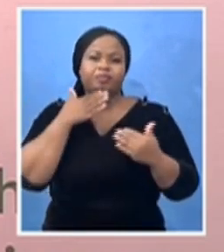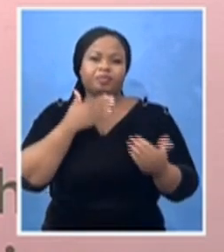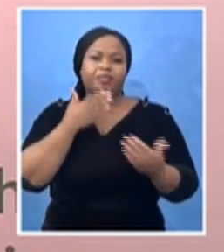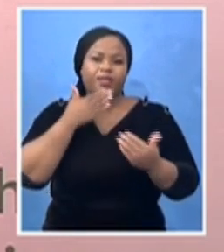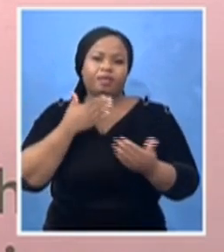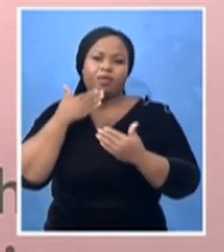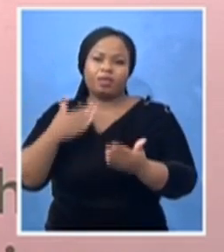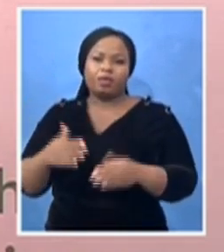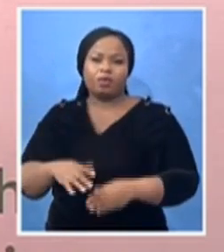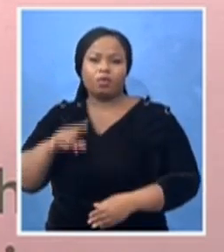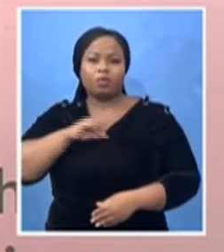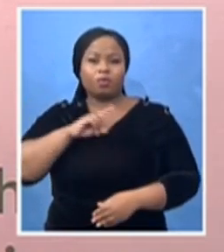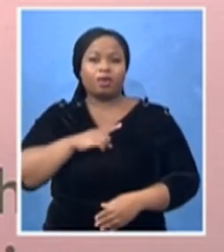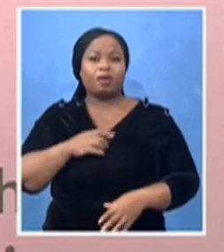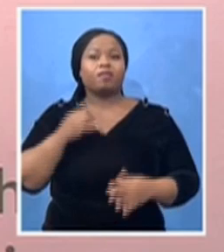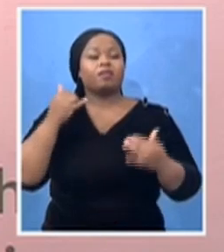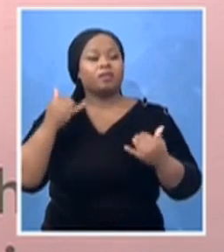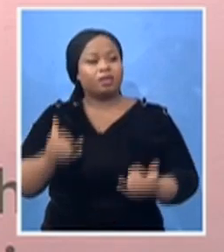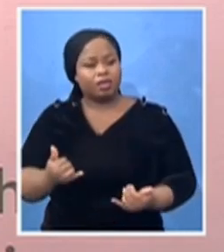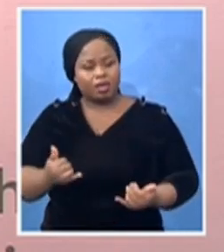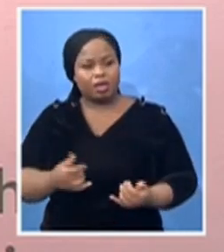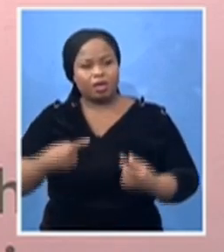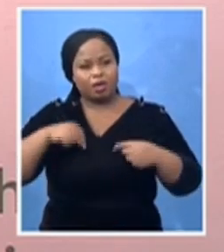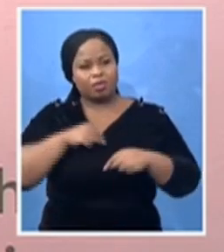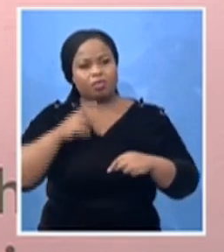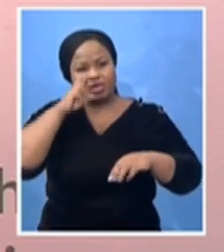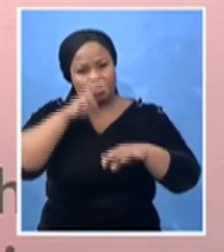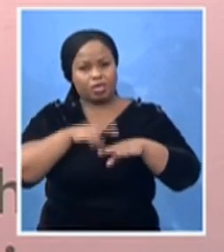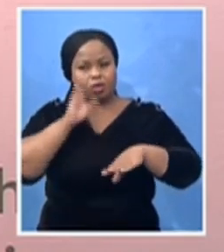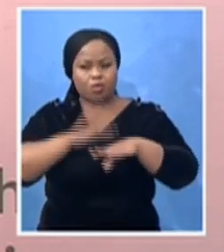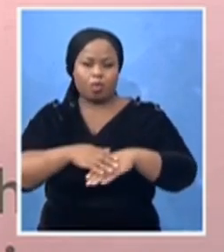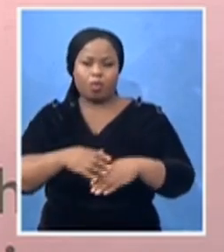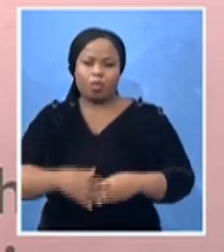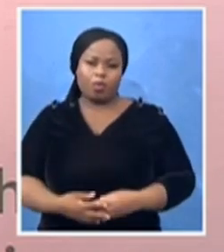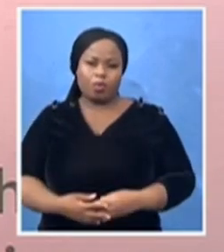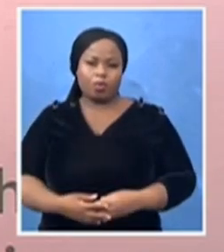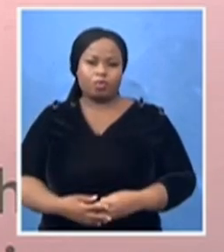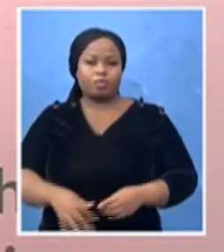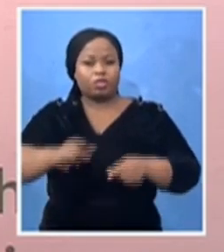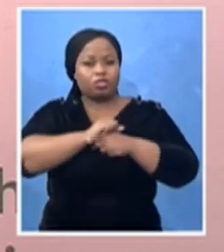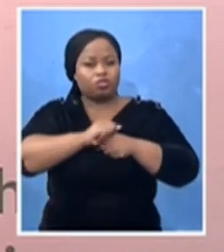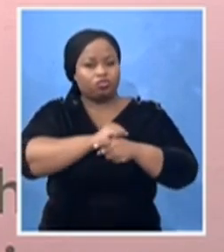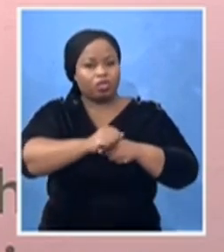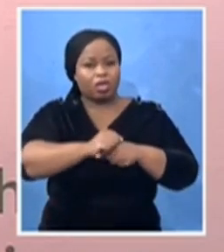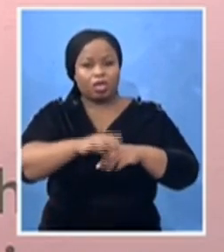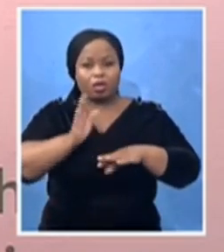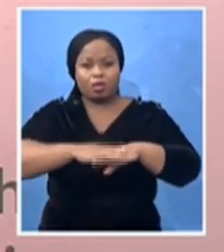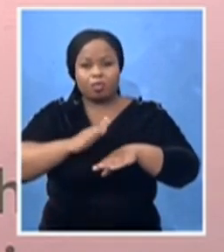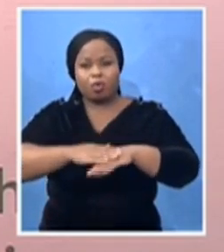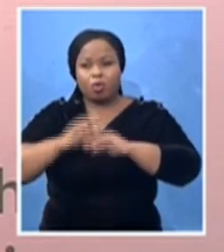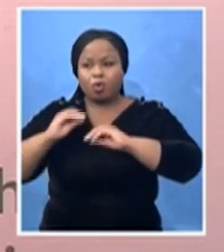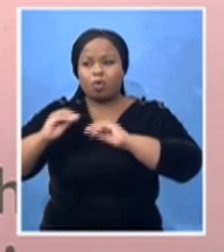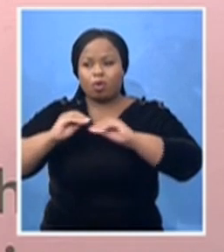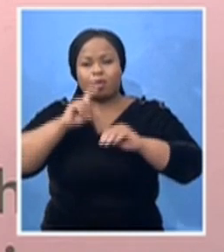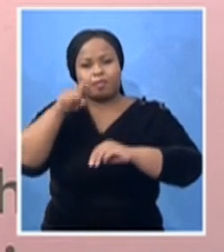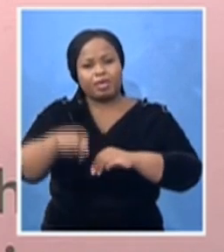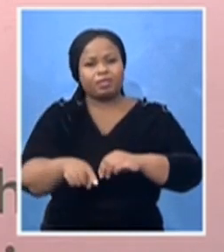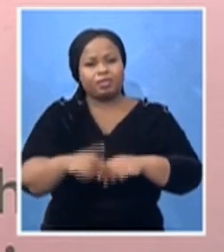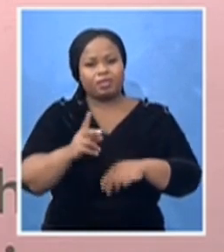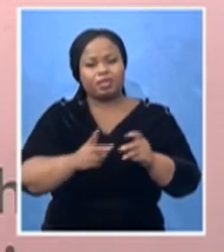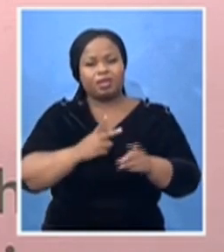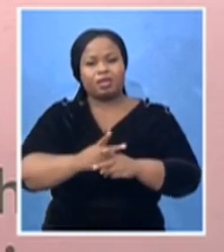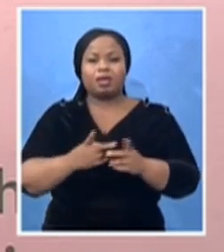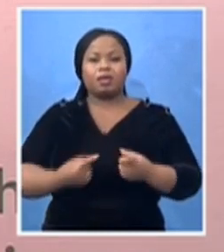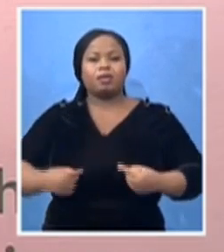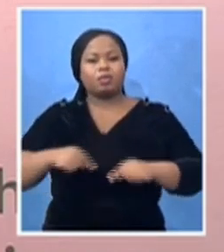lot more of those. We need to train more of those, and therefore, we need to actually make sure that even in small